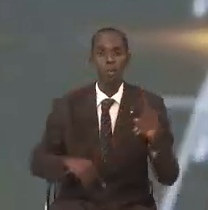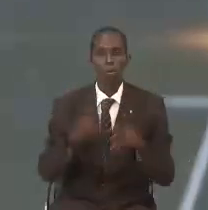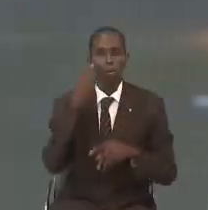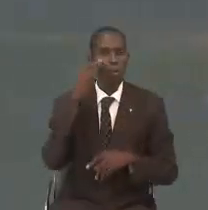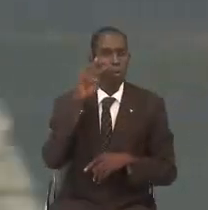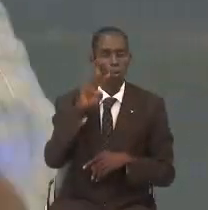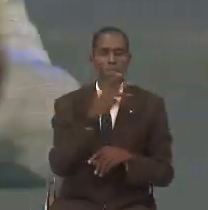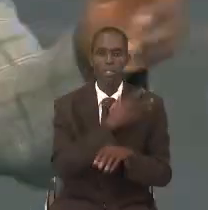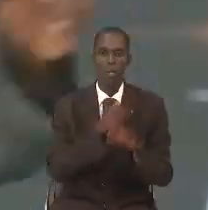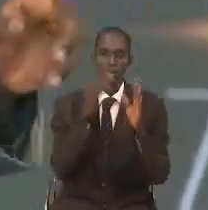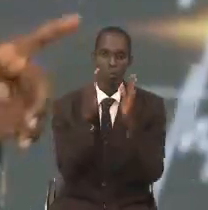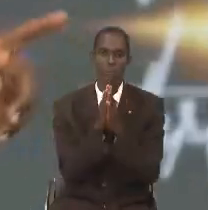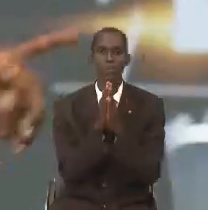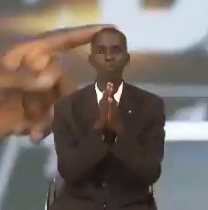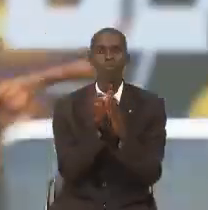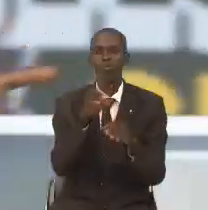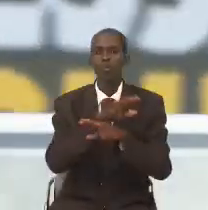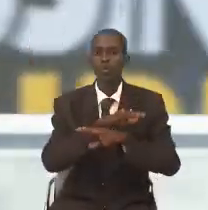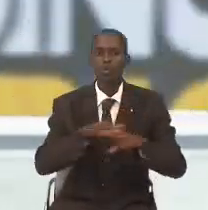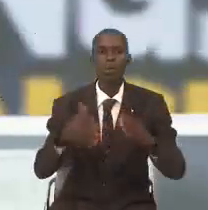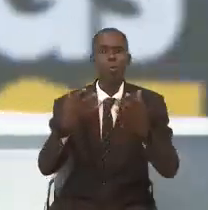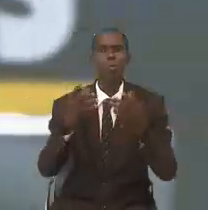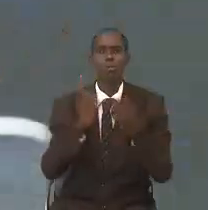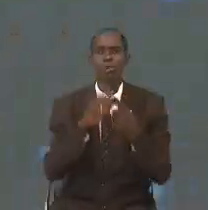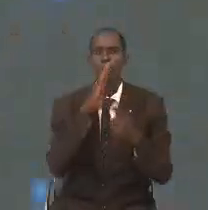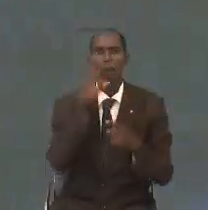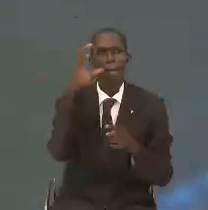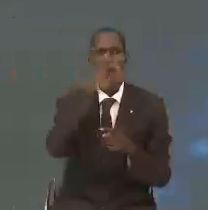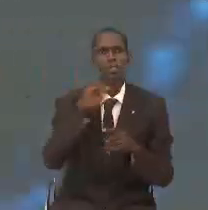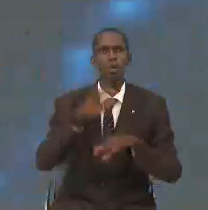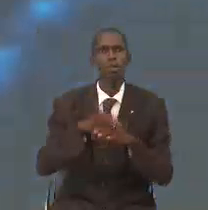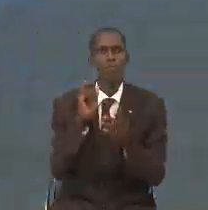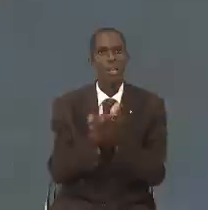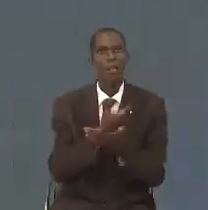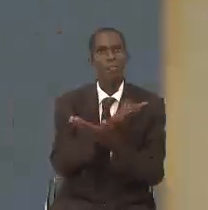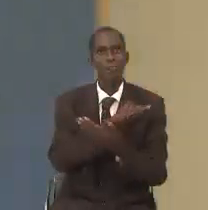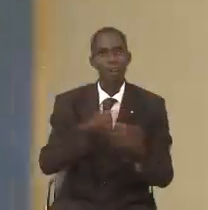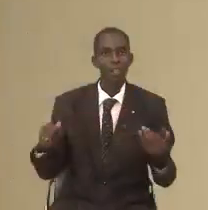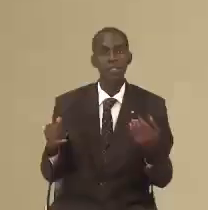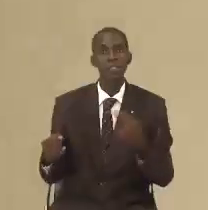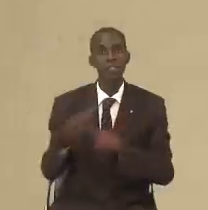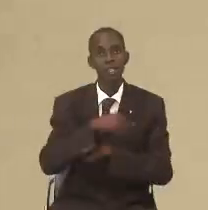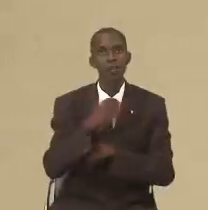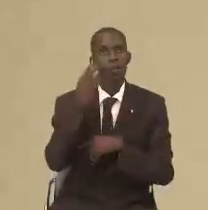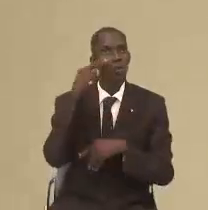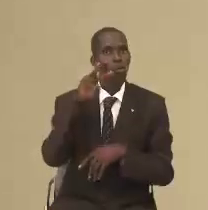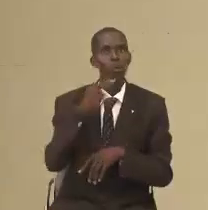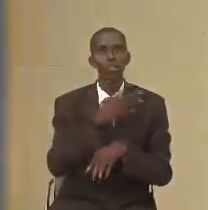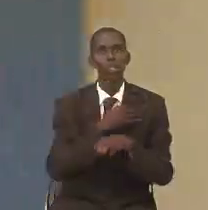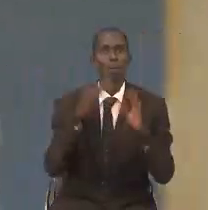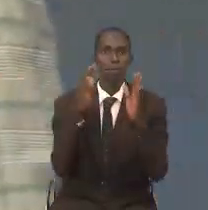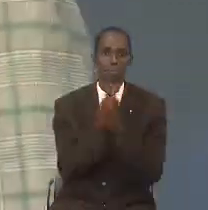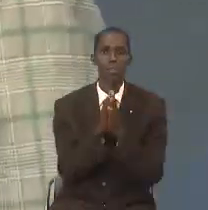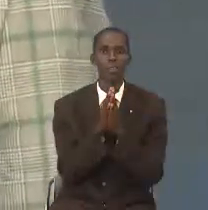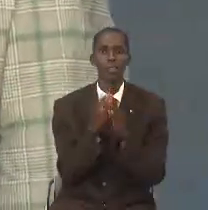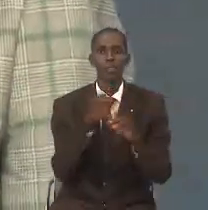and pray. You don't want to be missing on that final day. Watch and pray. You don't